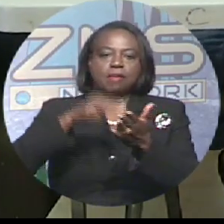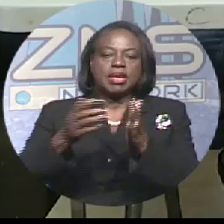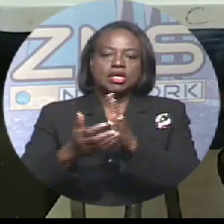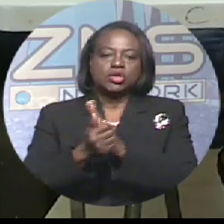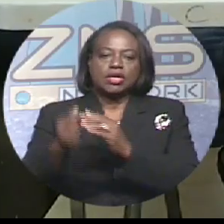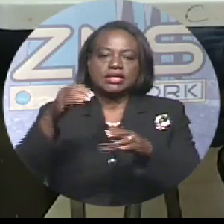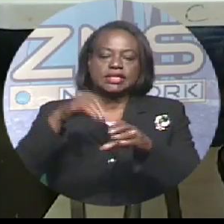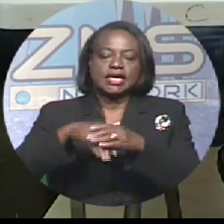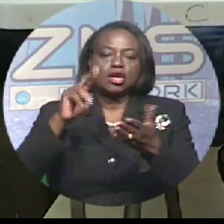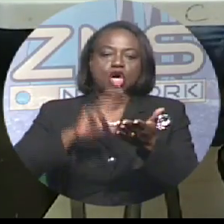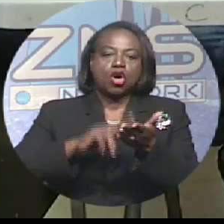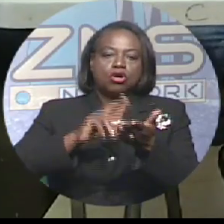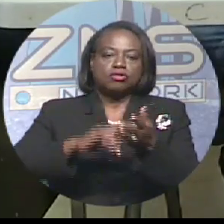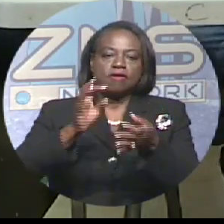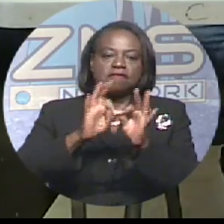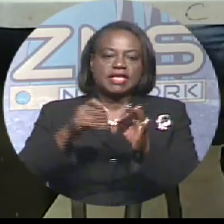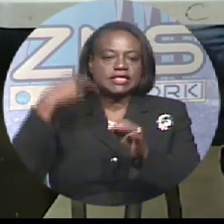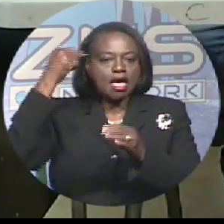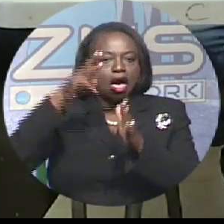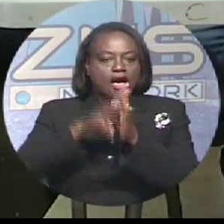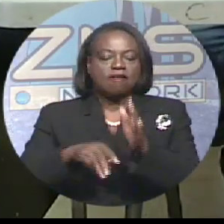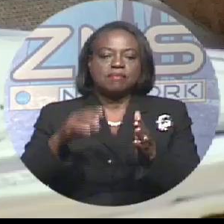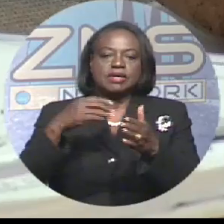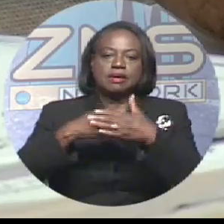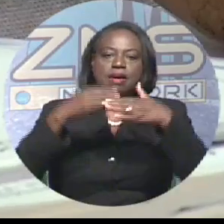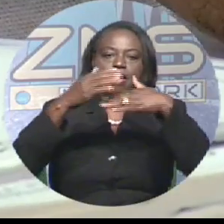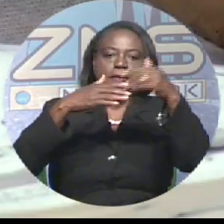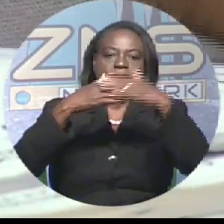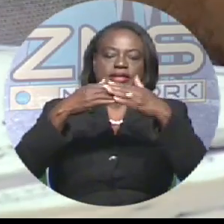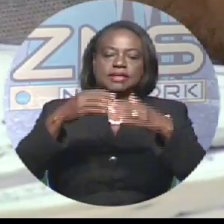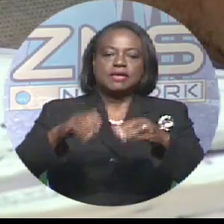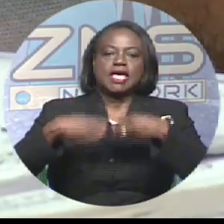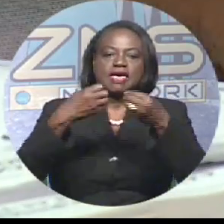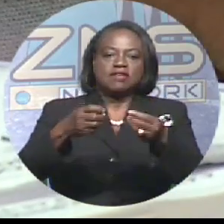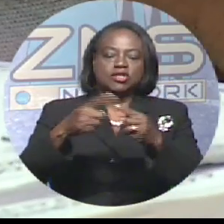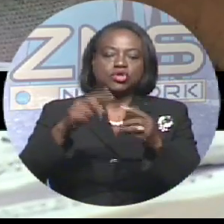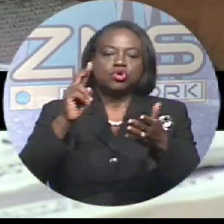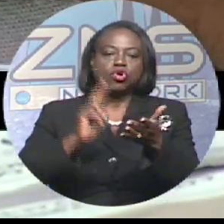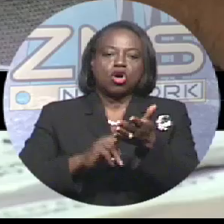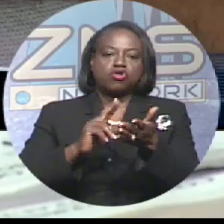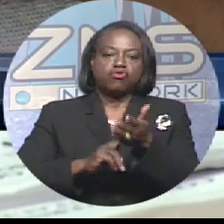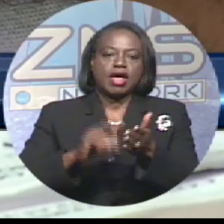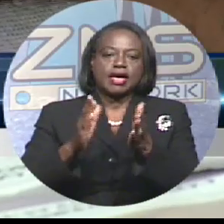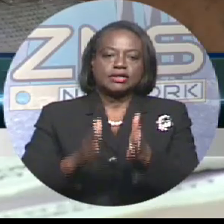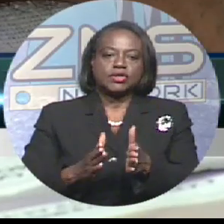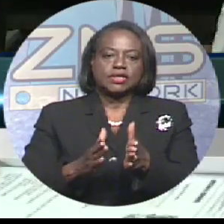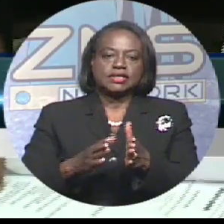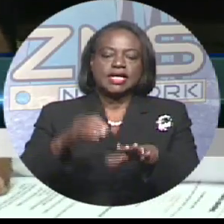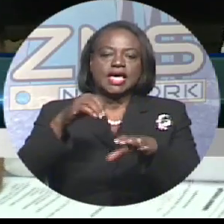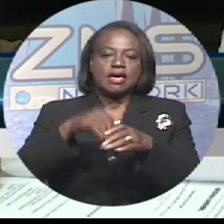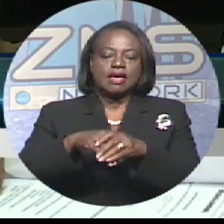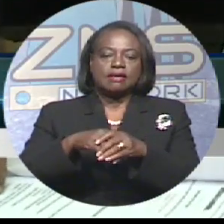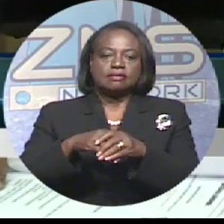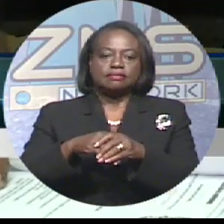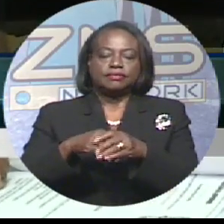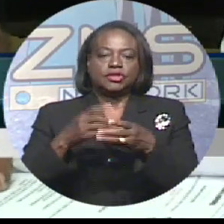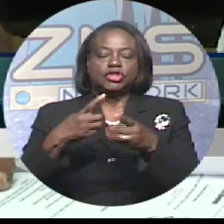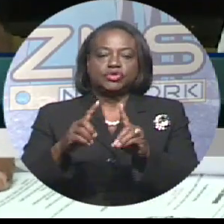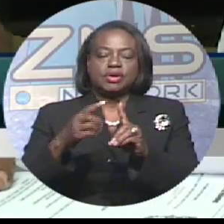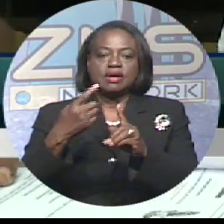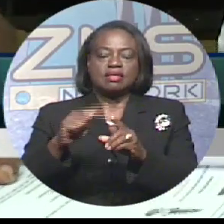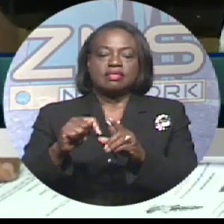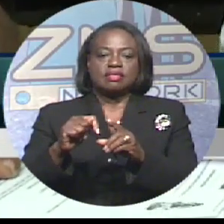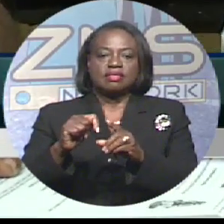contracts for repair of government buildings were awarded to contractors on Crooked Island during an official signing ceremony Thursday morning at Colonel Hill High